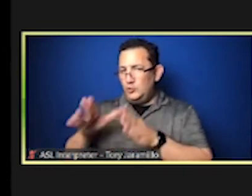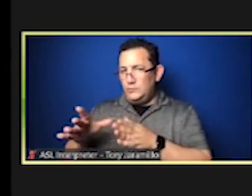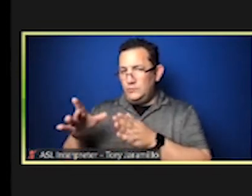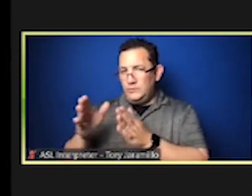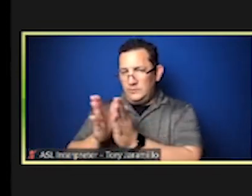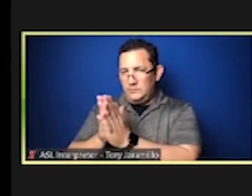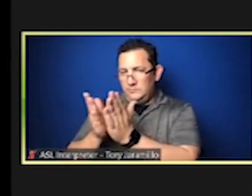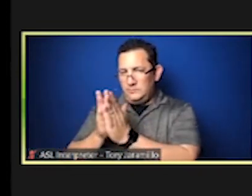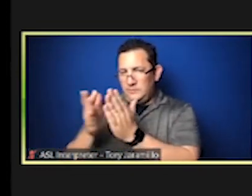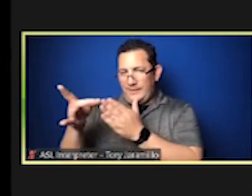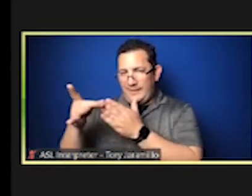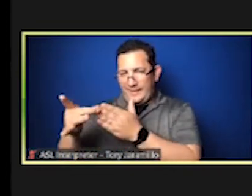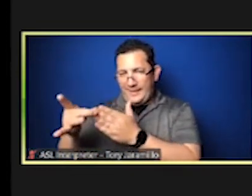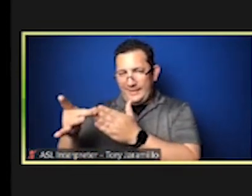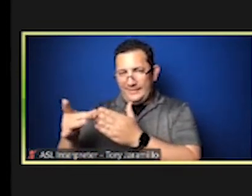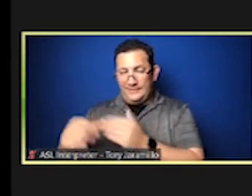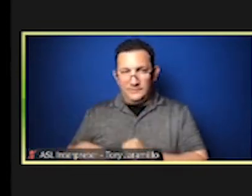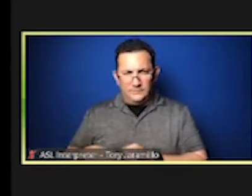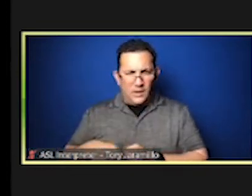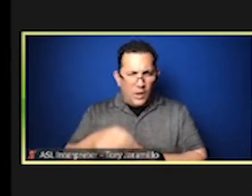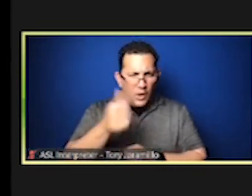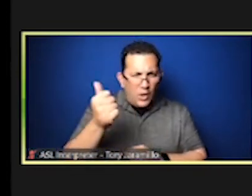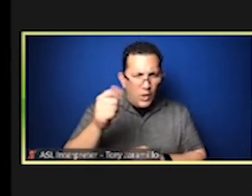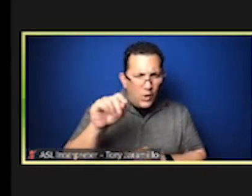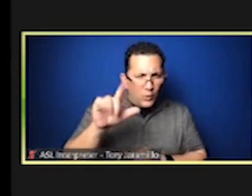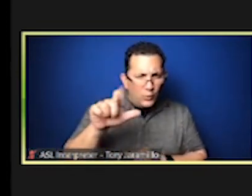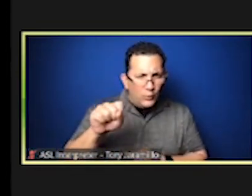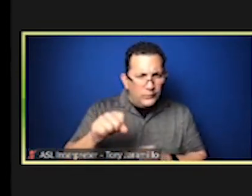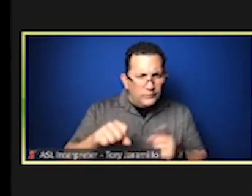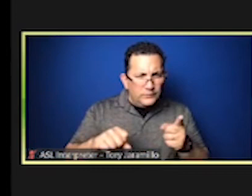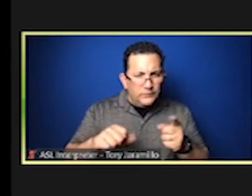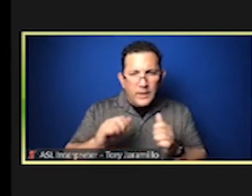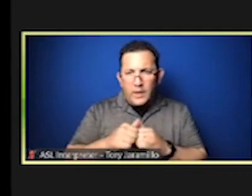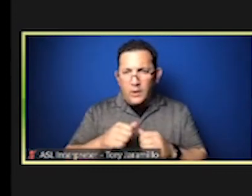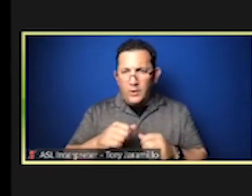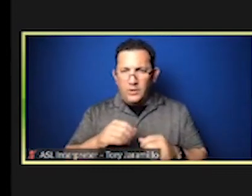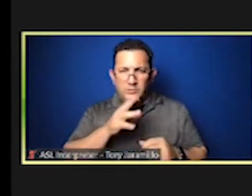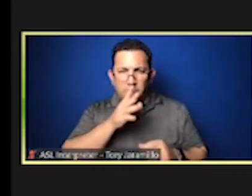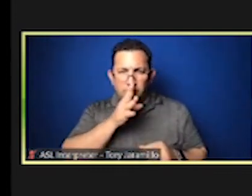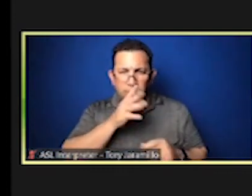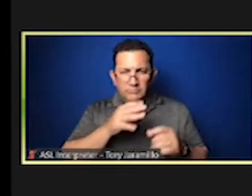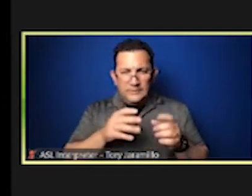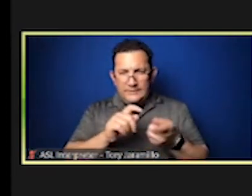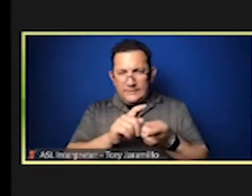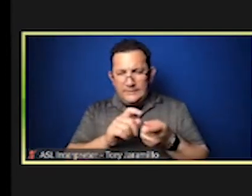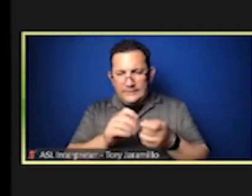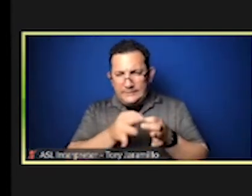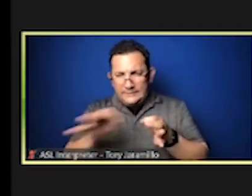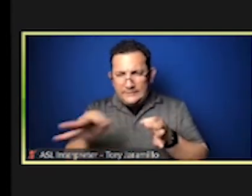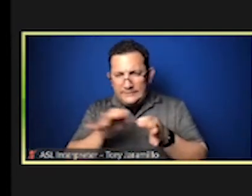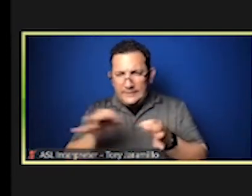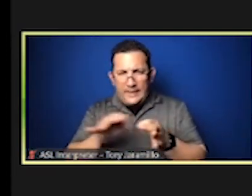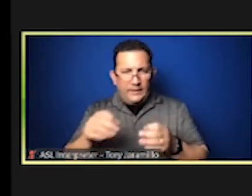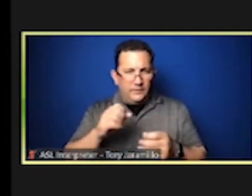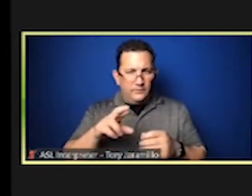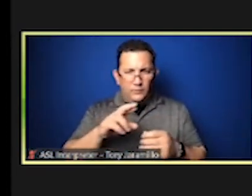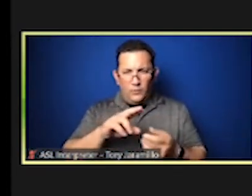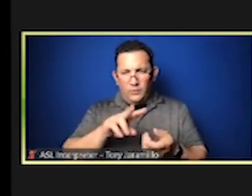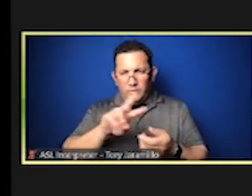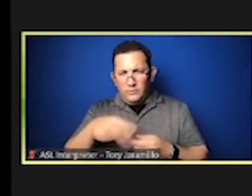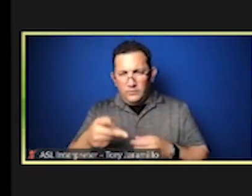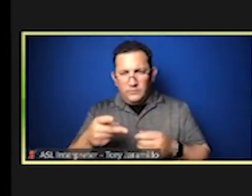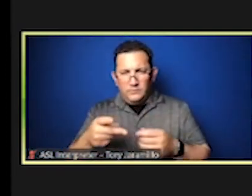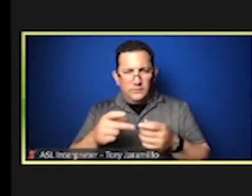Also, some tools, how to use text-to-speech and text translation for just about any language that you